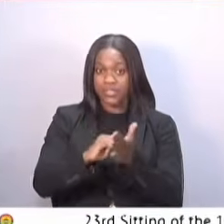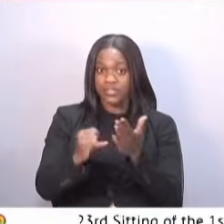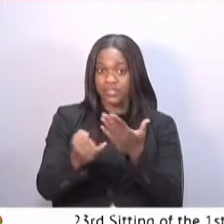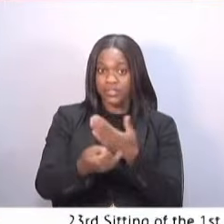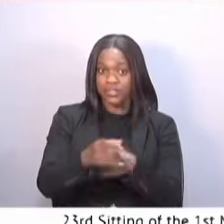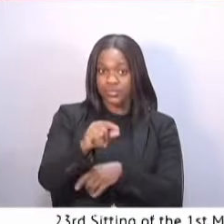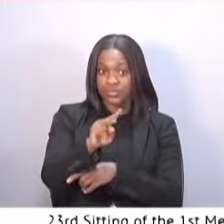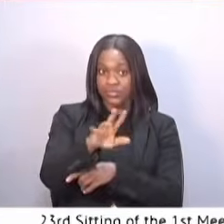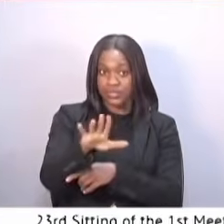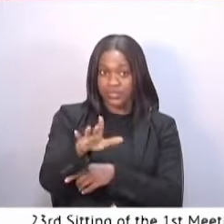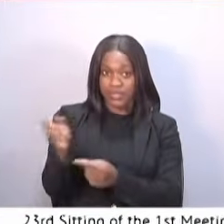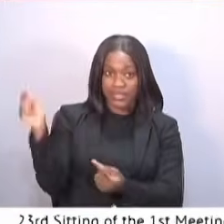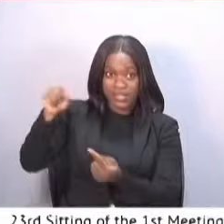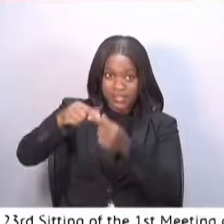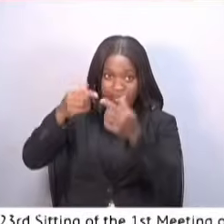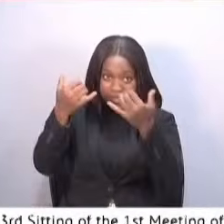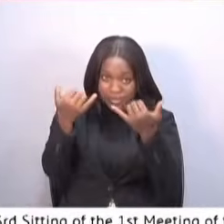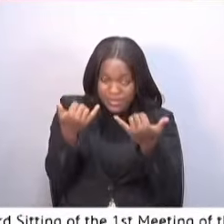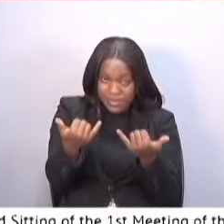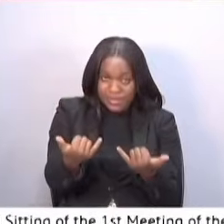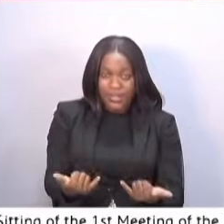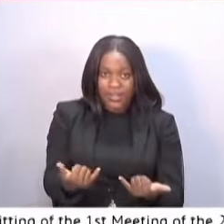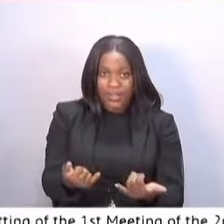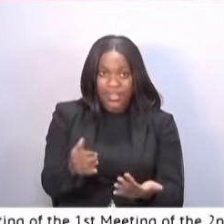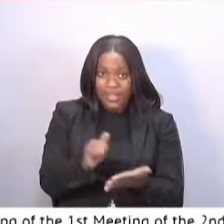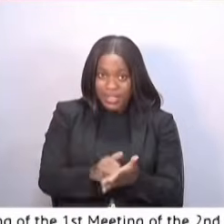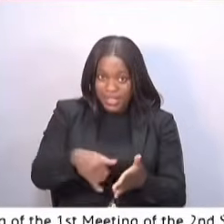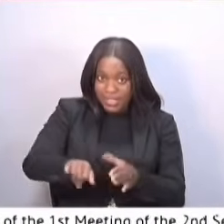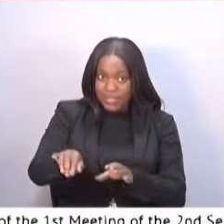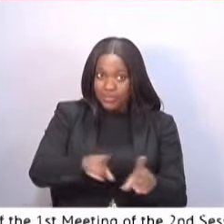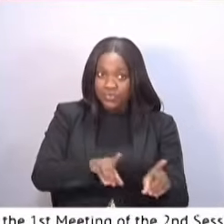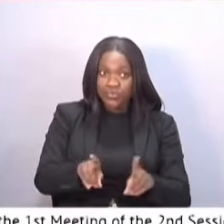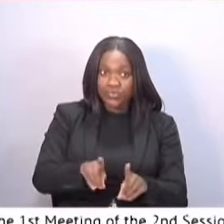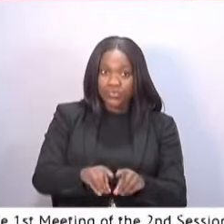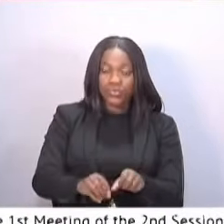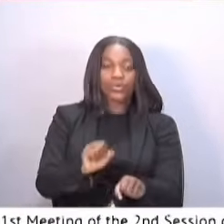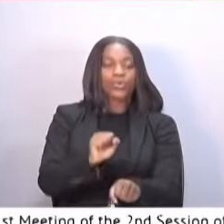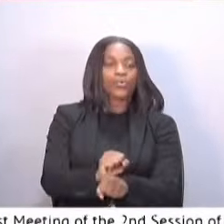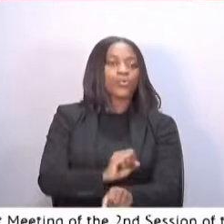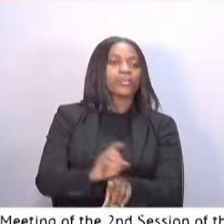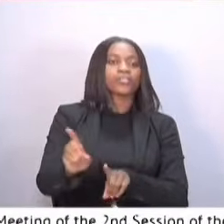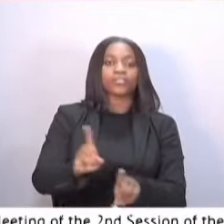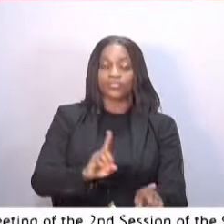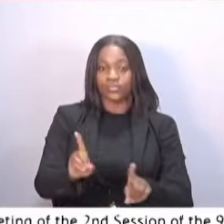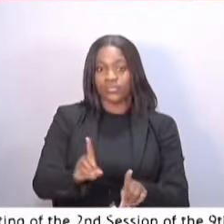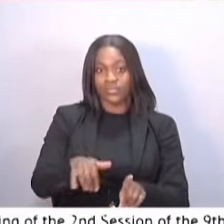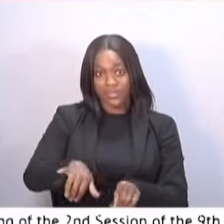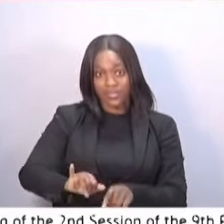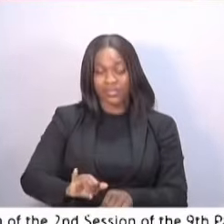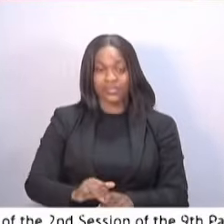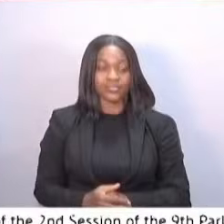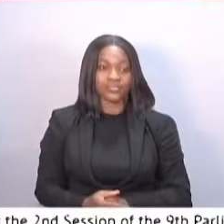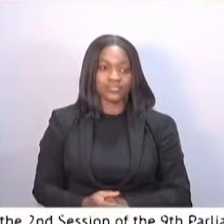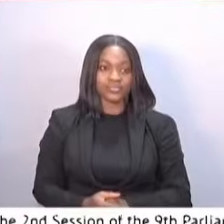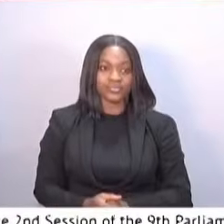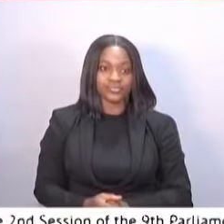January 2025 to date, which is ongoing, which means that work is being done.